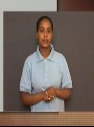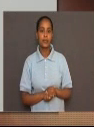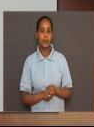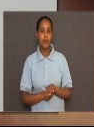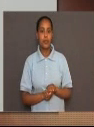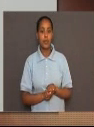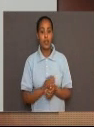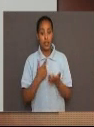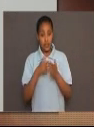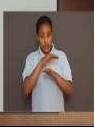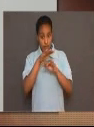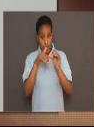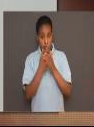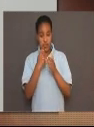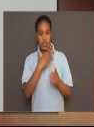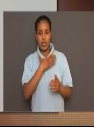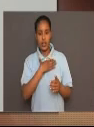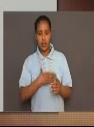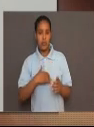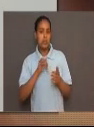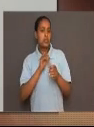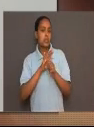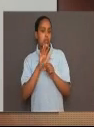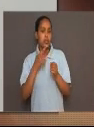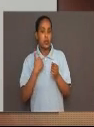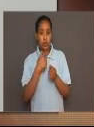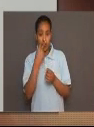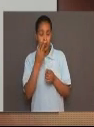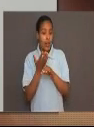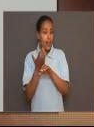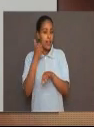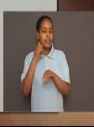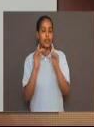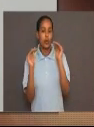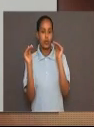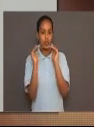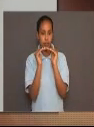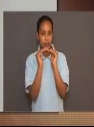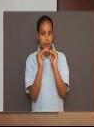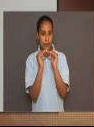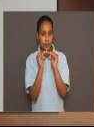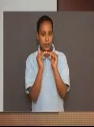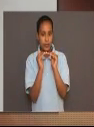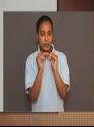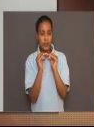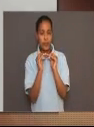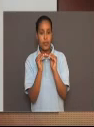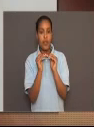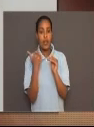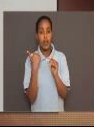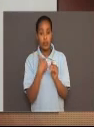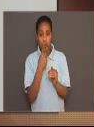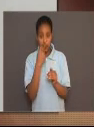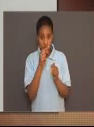It involves the elements we just looked at in our last equation. As you can